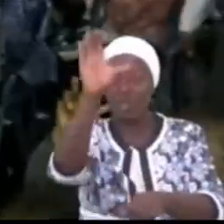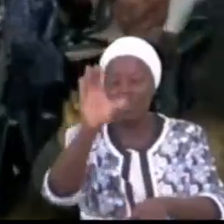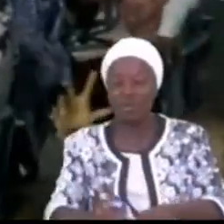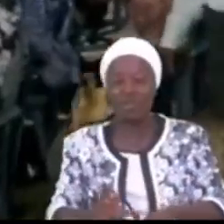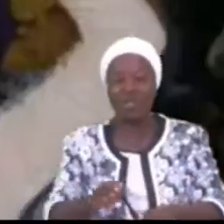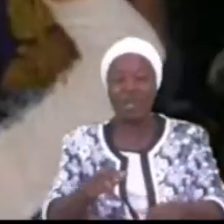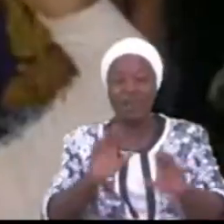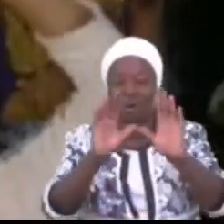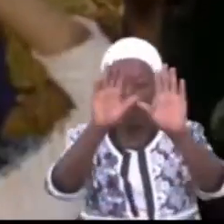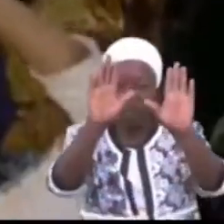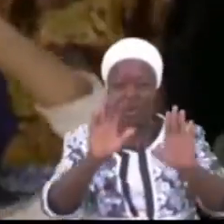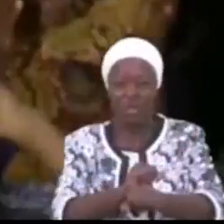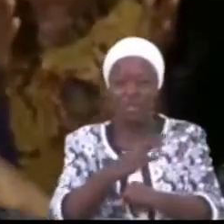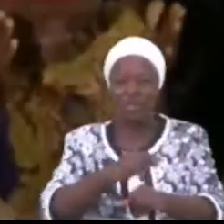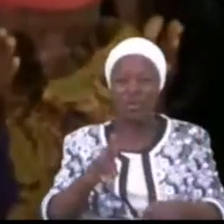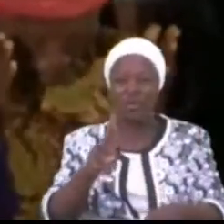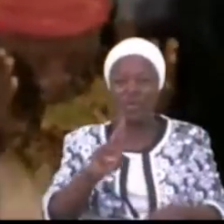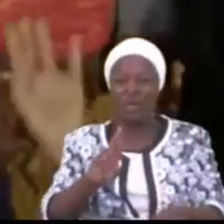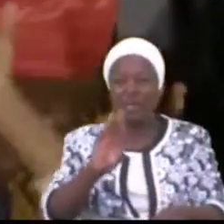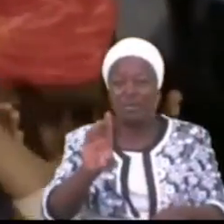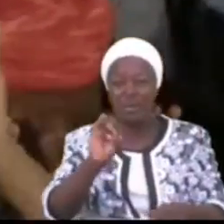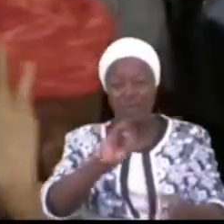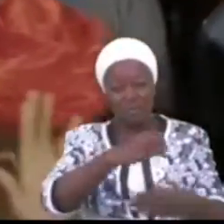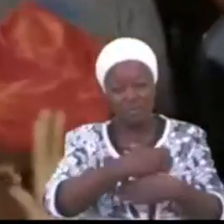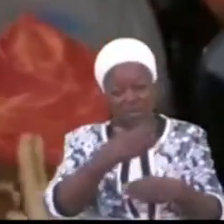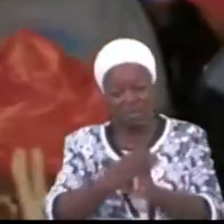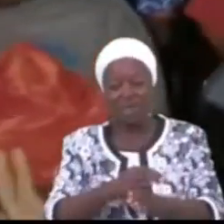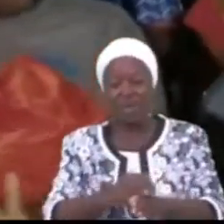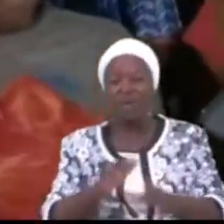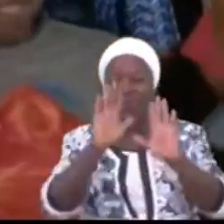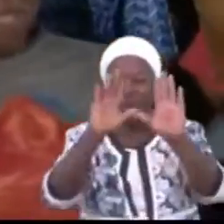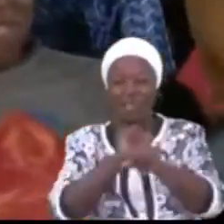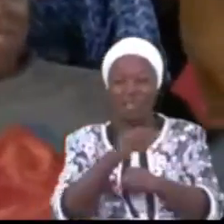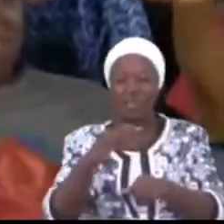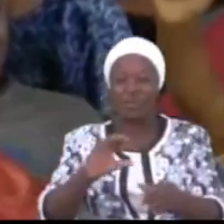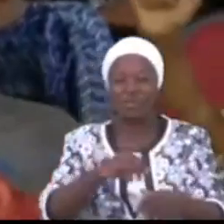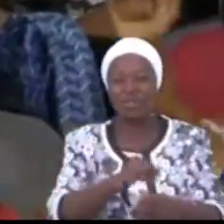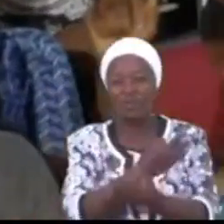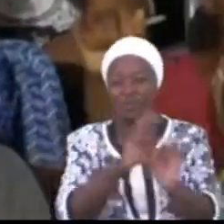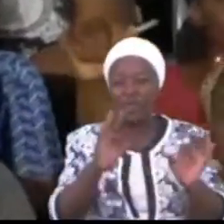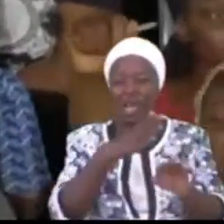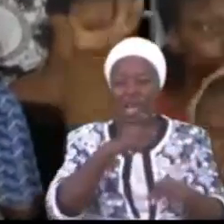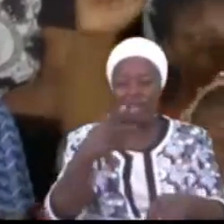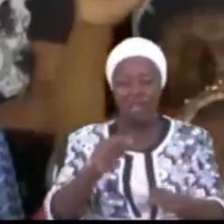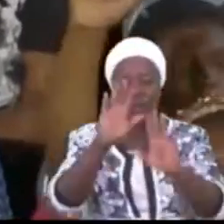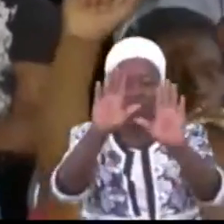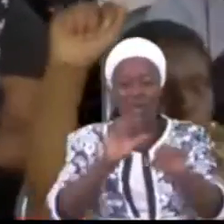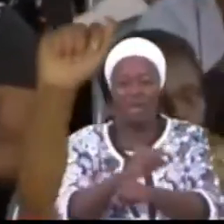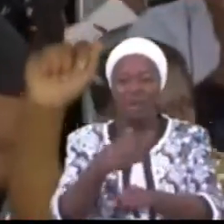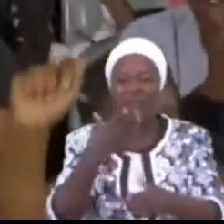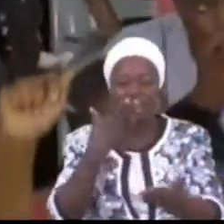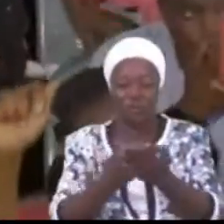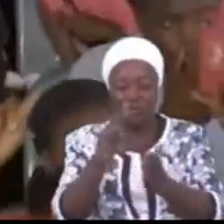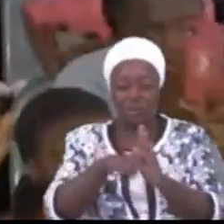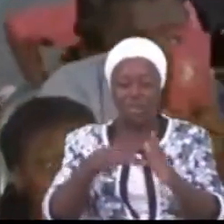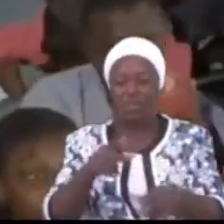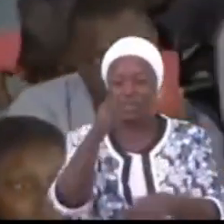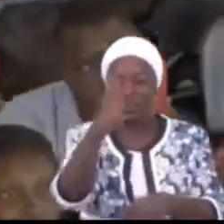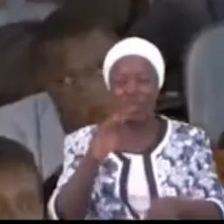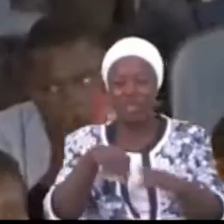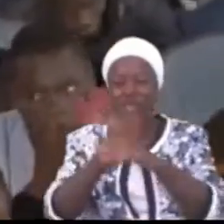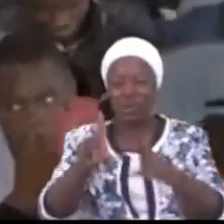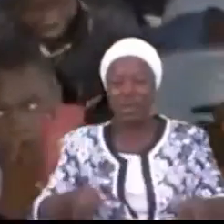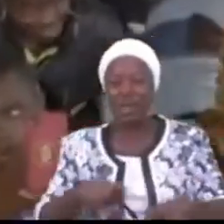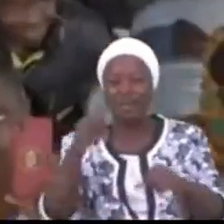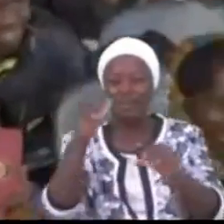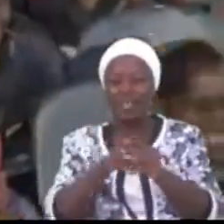of recreation, wonders of emancipation, and the wonders of the goodness of God in your